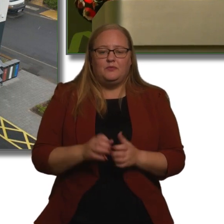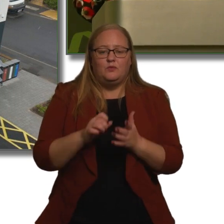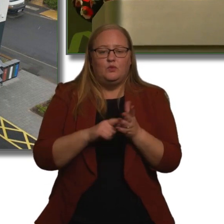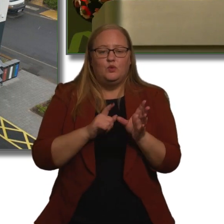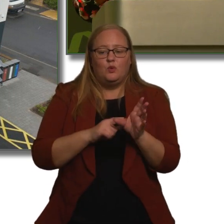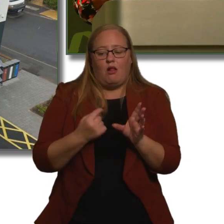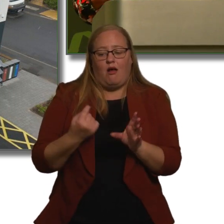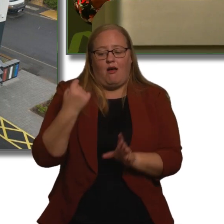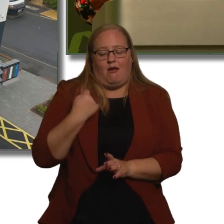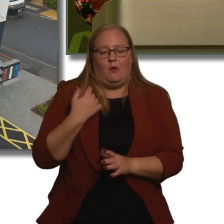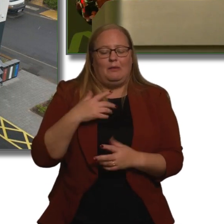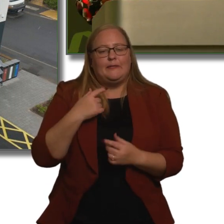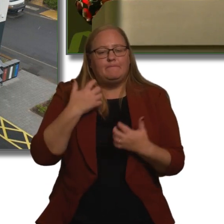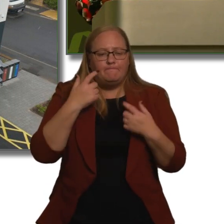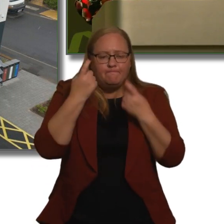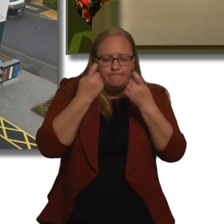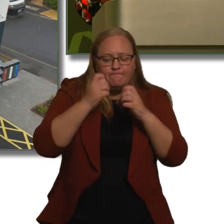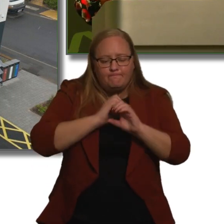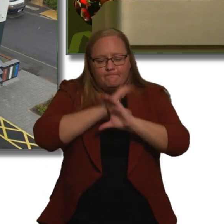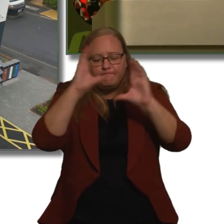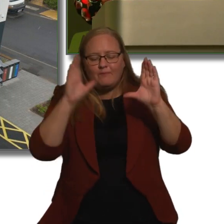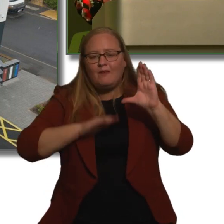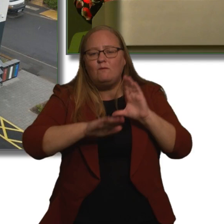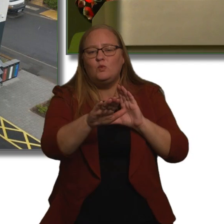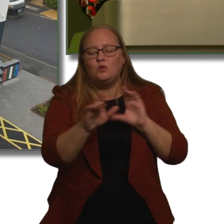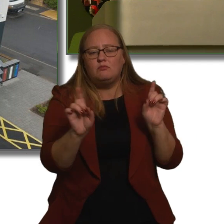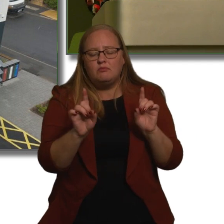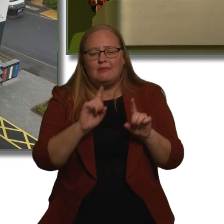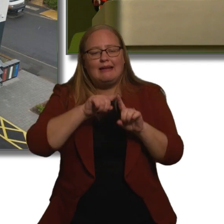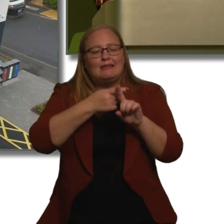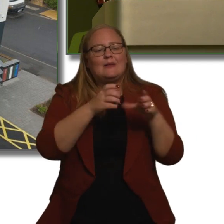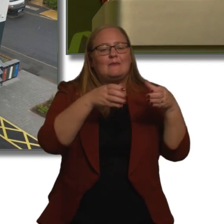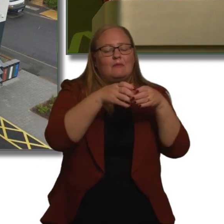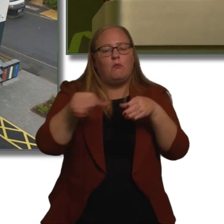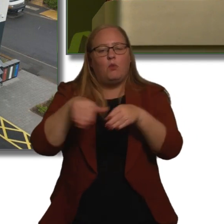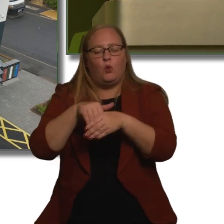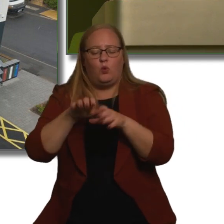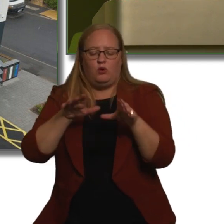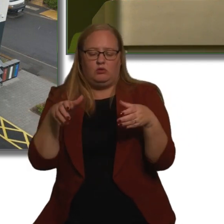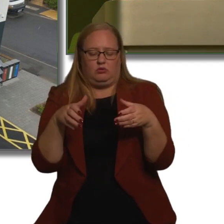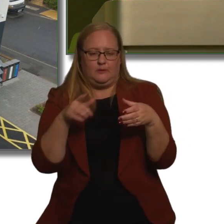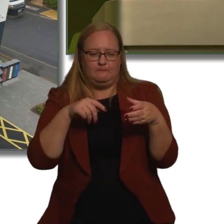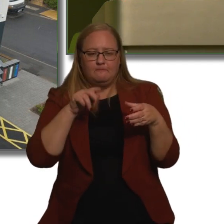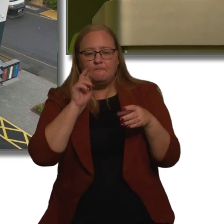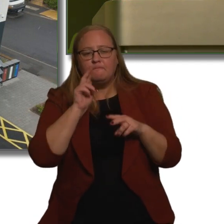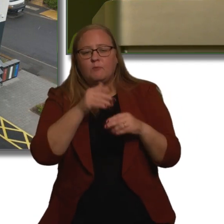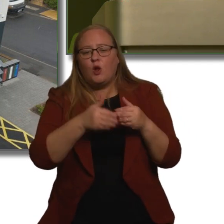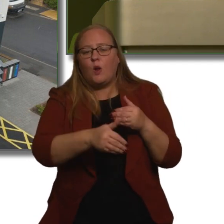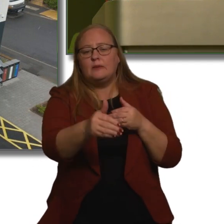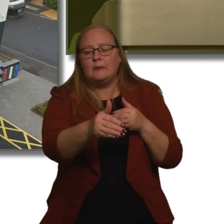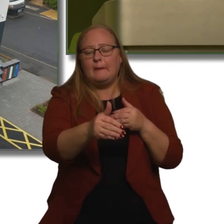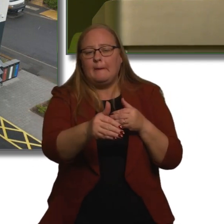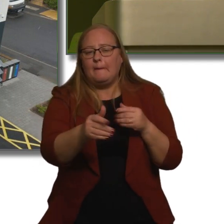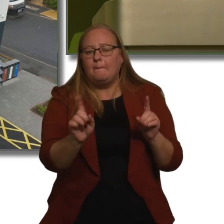ahead, the executive team and the board together, considering the long-term direction of the society.